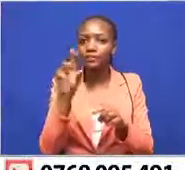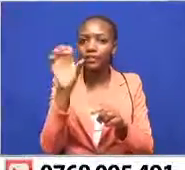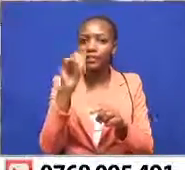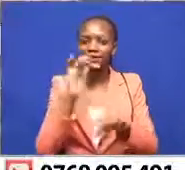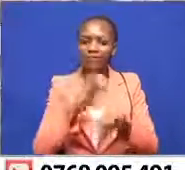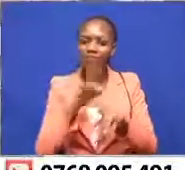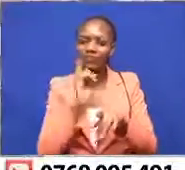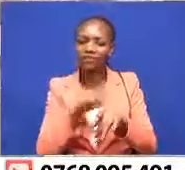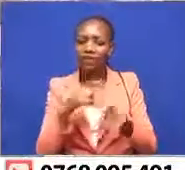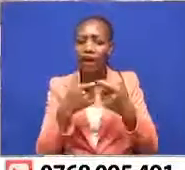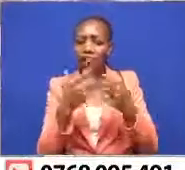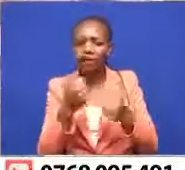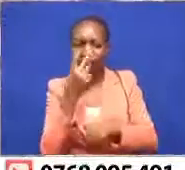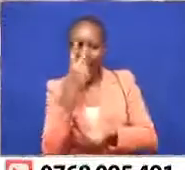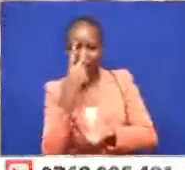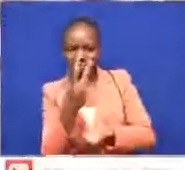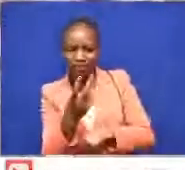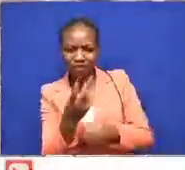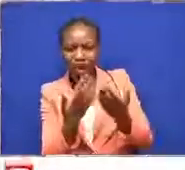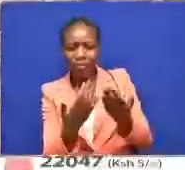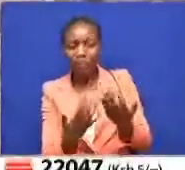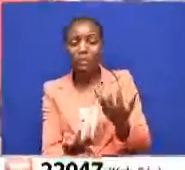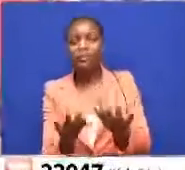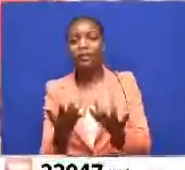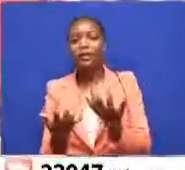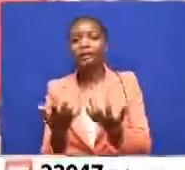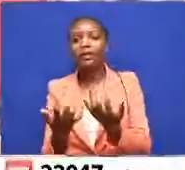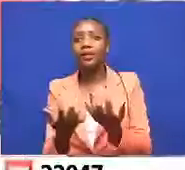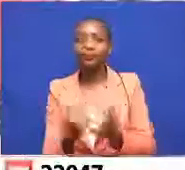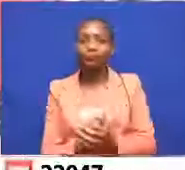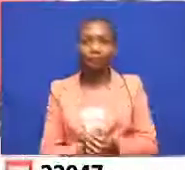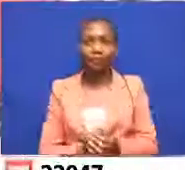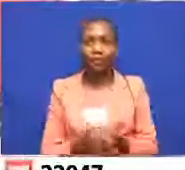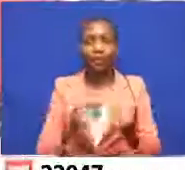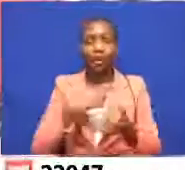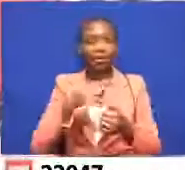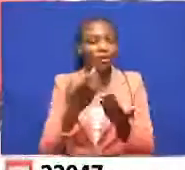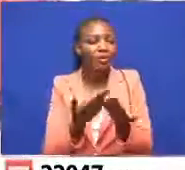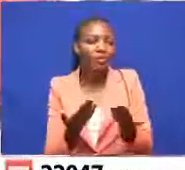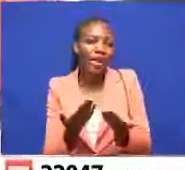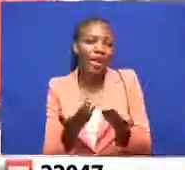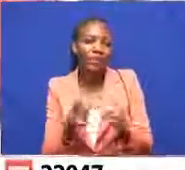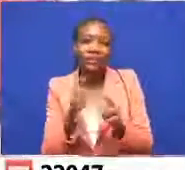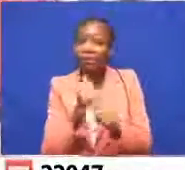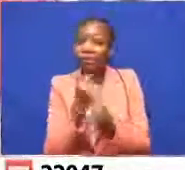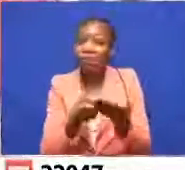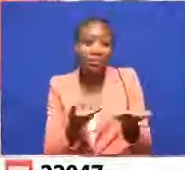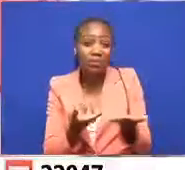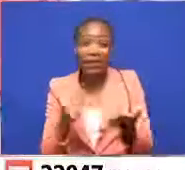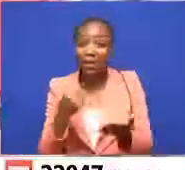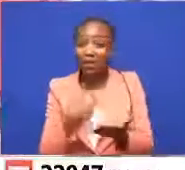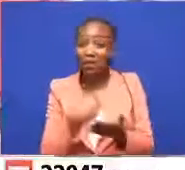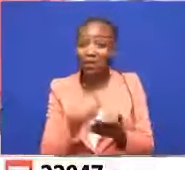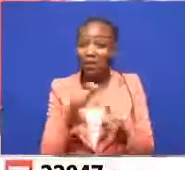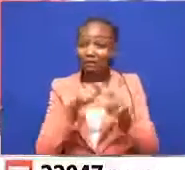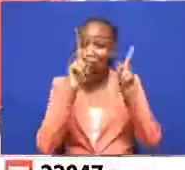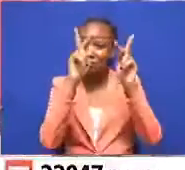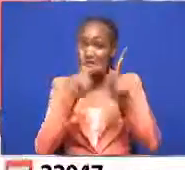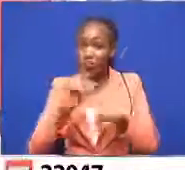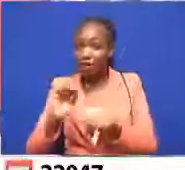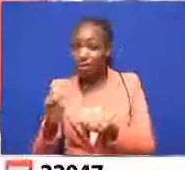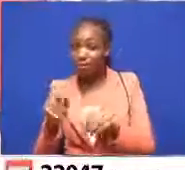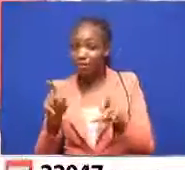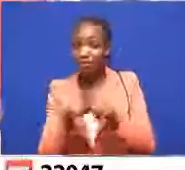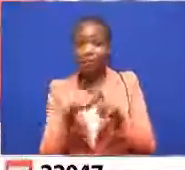left staring at their properties as they went up in smoke. Tutaenda wapi na tutafanya nini? Mimi nimetoka Kisumu nikuje nifanye